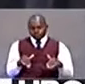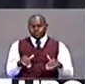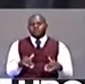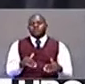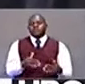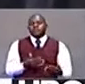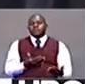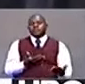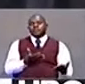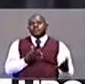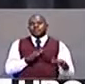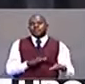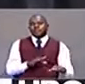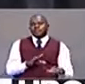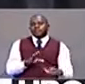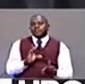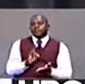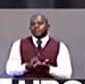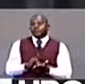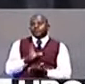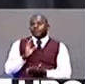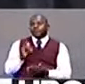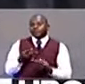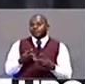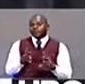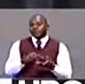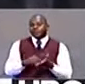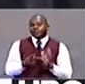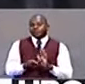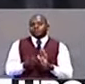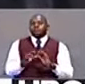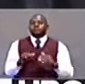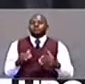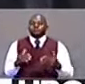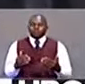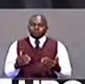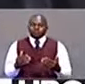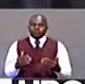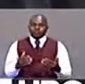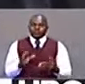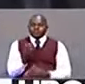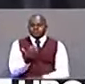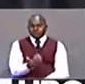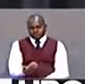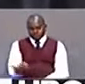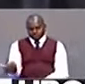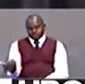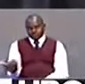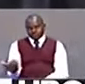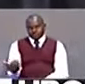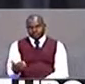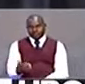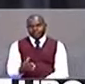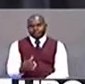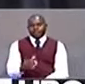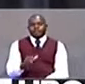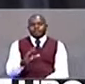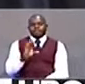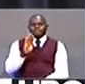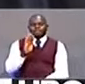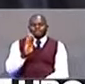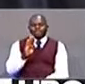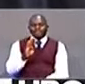late Archbishop started a project for the children called the Bana